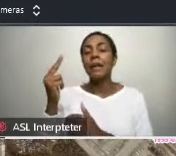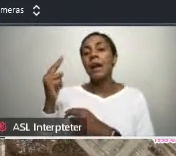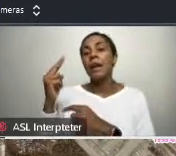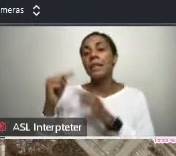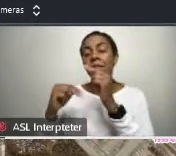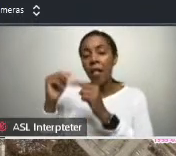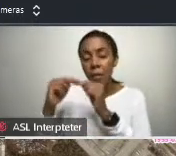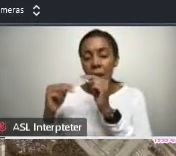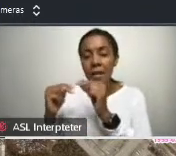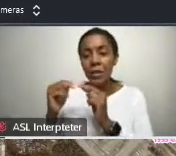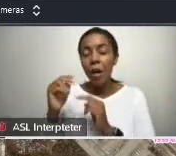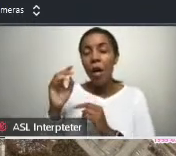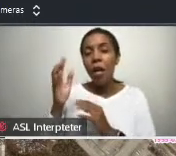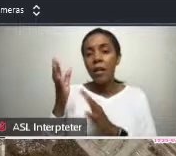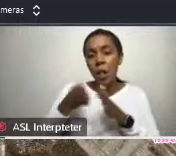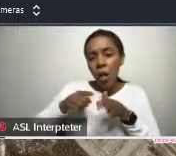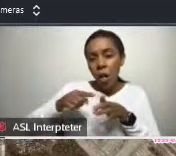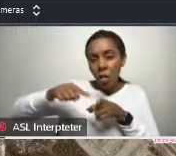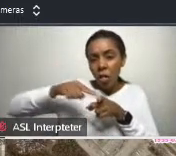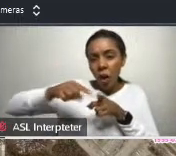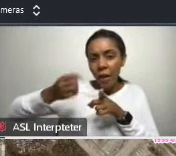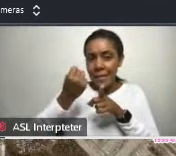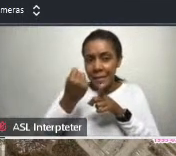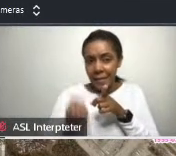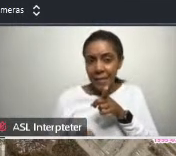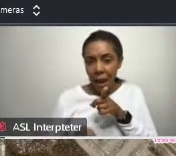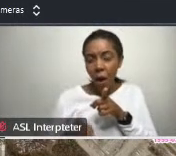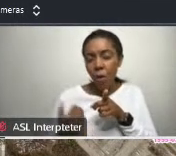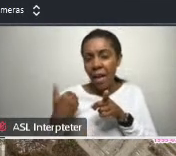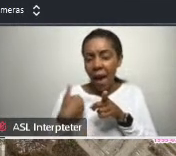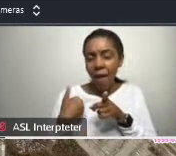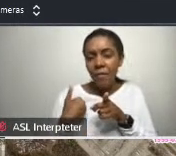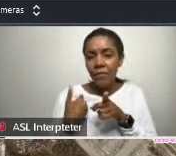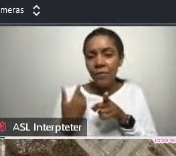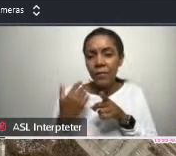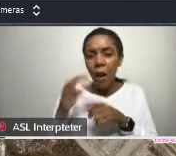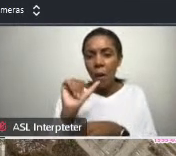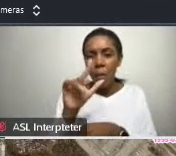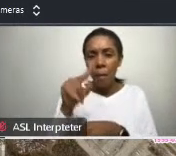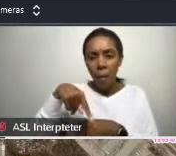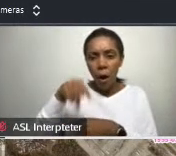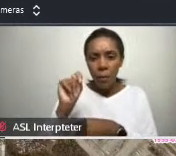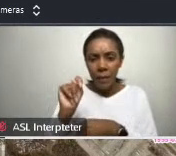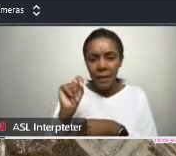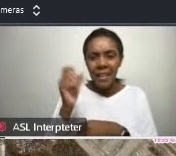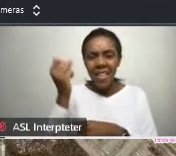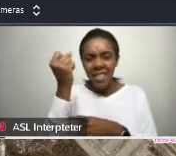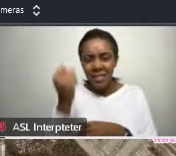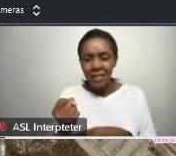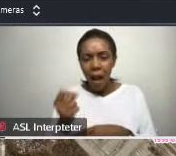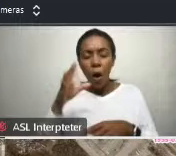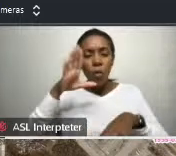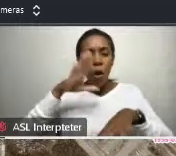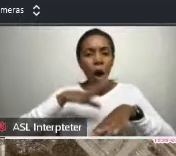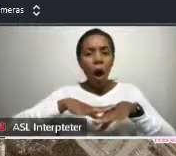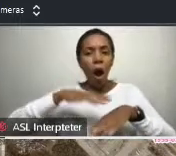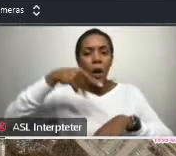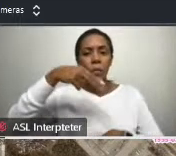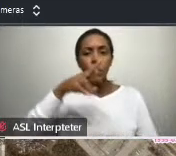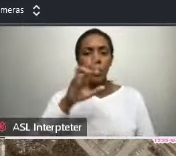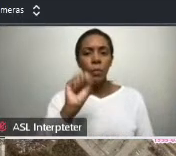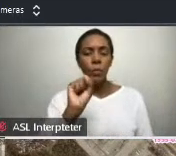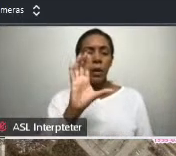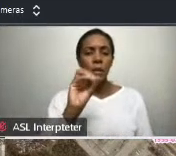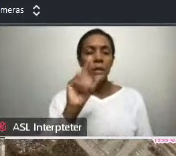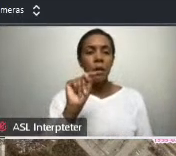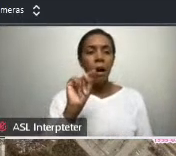the south side of Winchester, you have apartments there at the corner of Chulahoma. And then south along Prescott, if you recall, that is one of